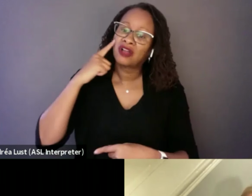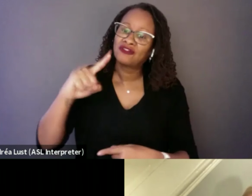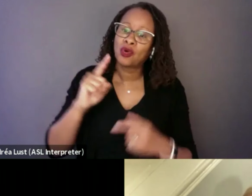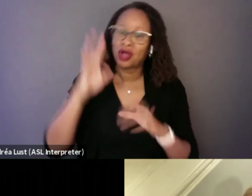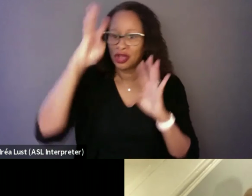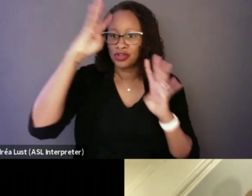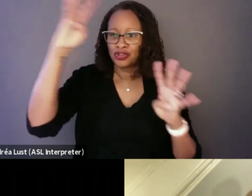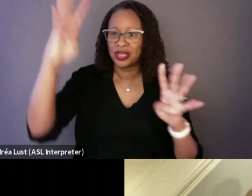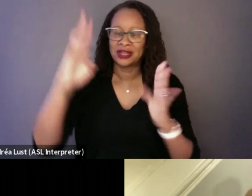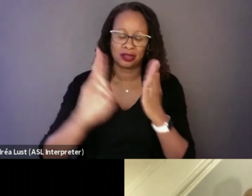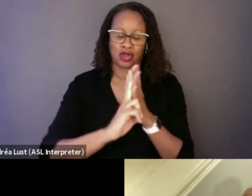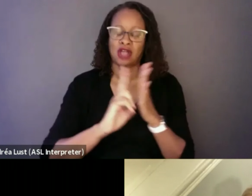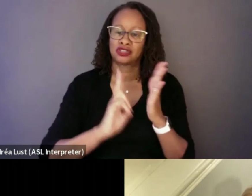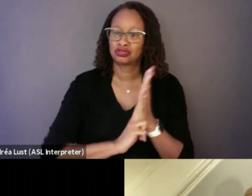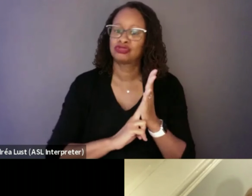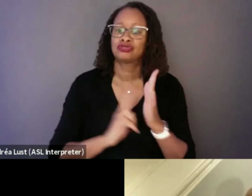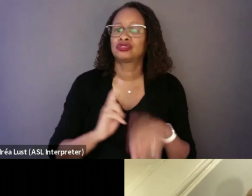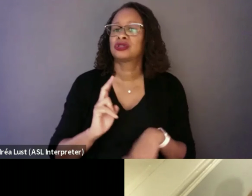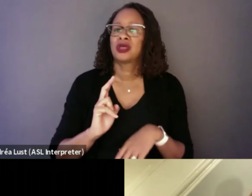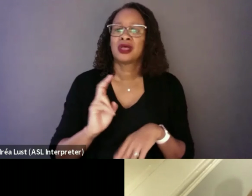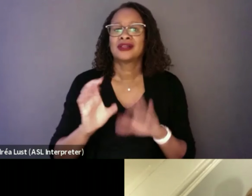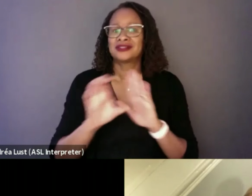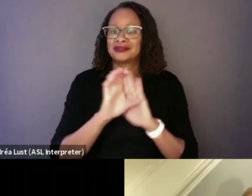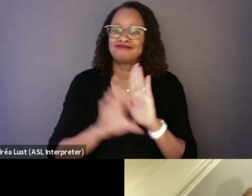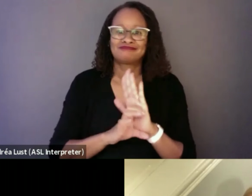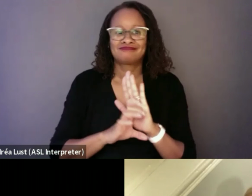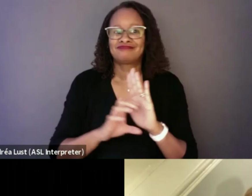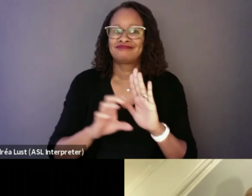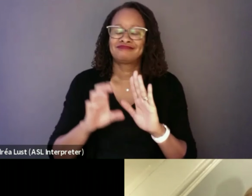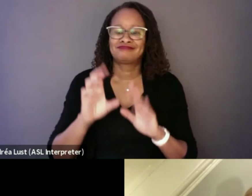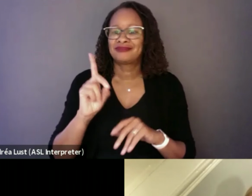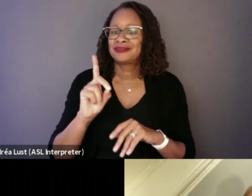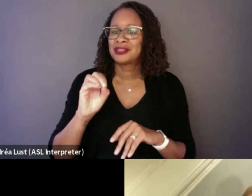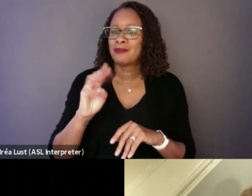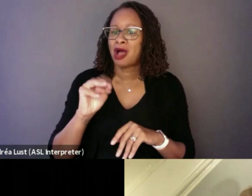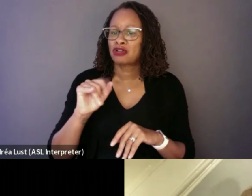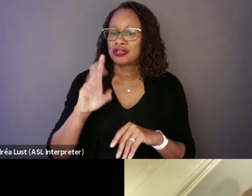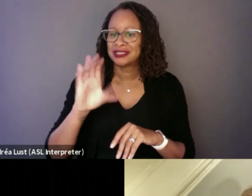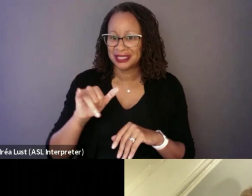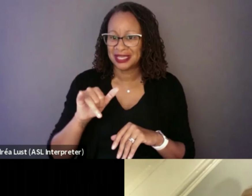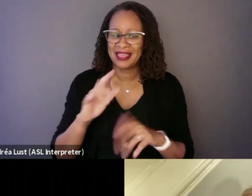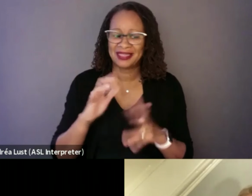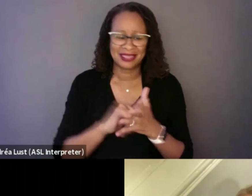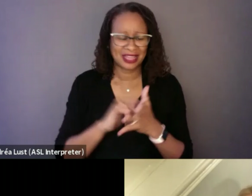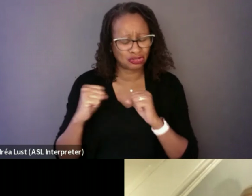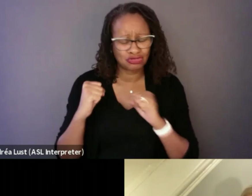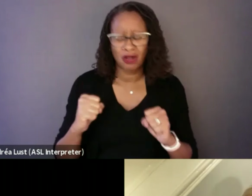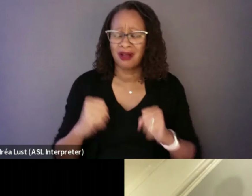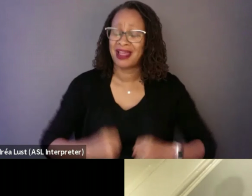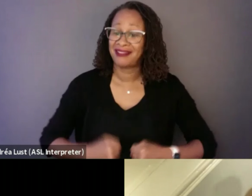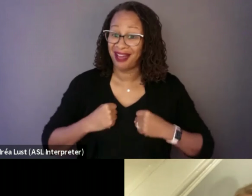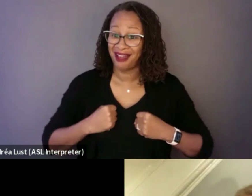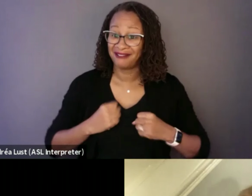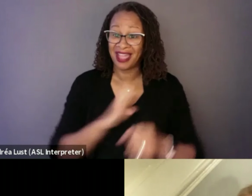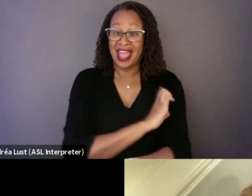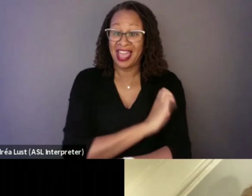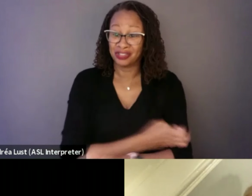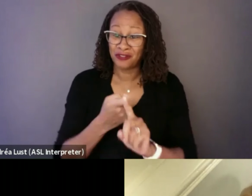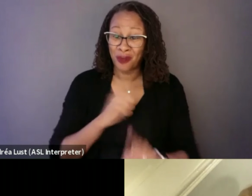a constitutional democracy in Zimbabwe that is so strong and so alive. And where that energy comes